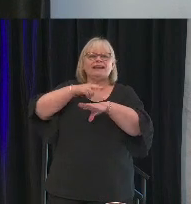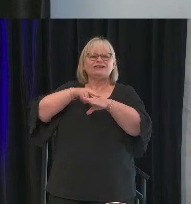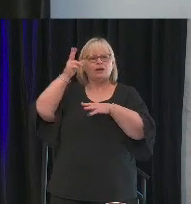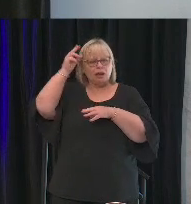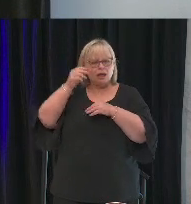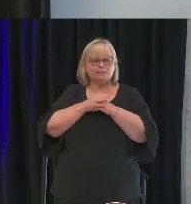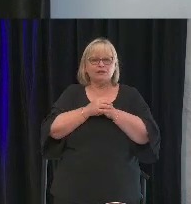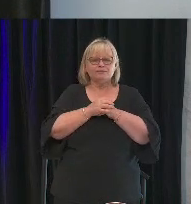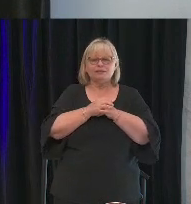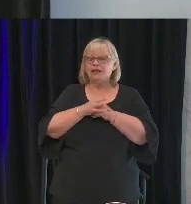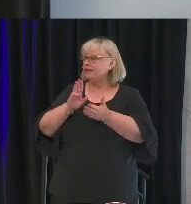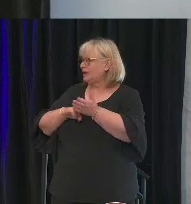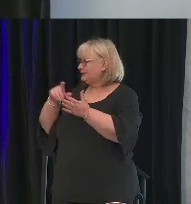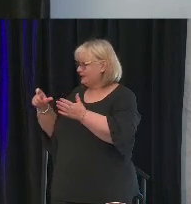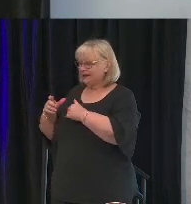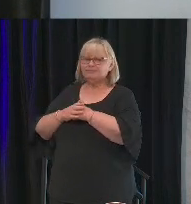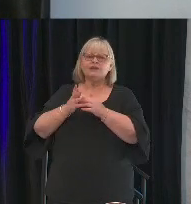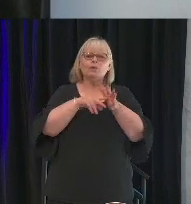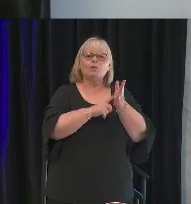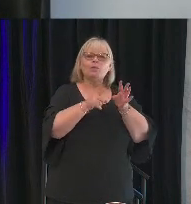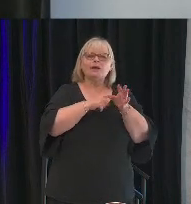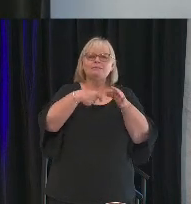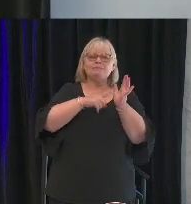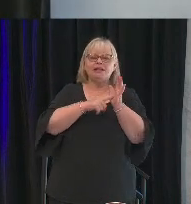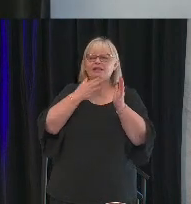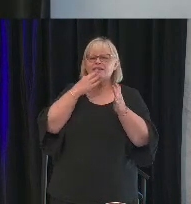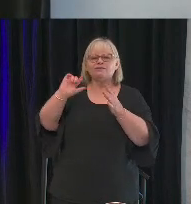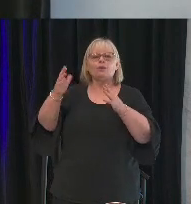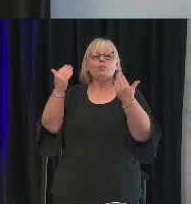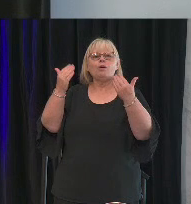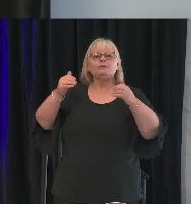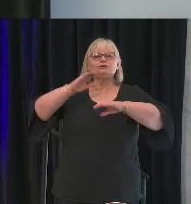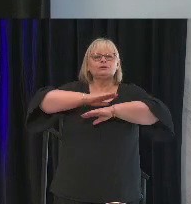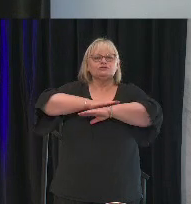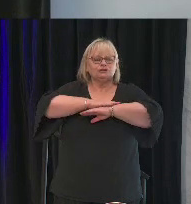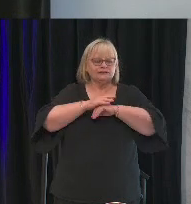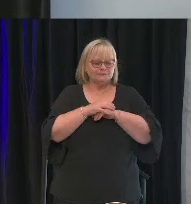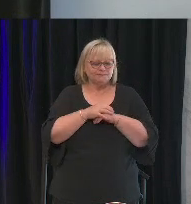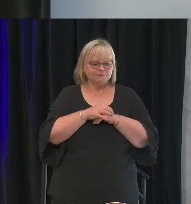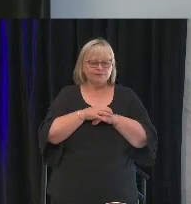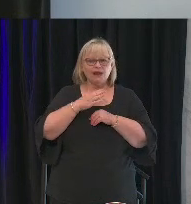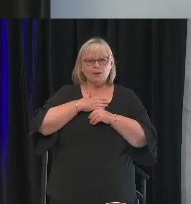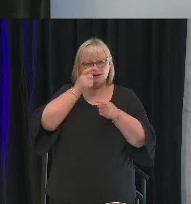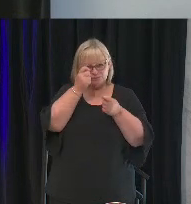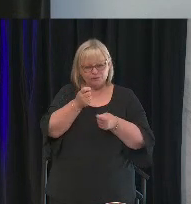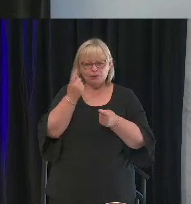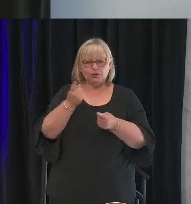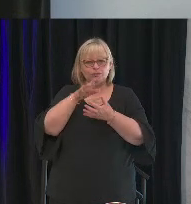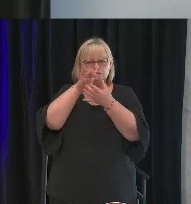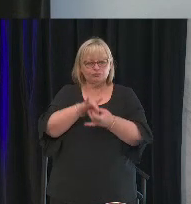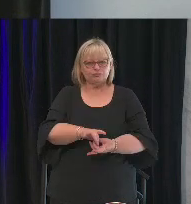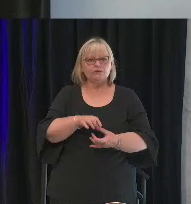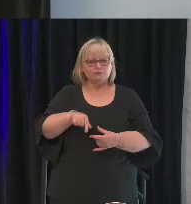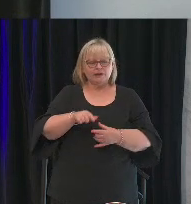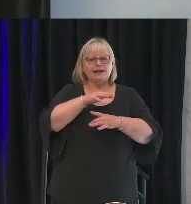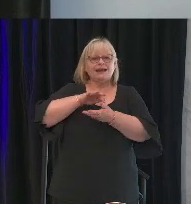our MC, Wally Bell. Thank you for that welcome to country. I would like to acknowledge the traditional custodians, the